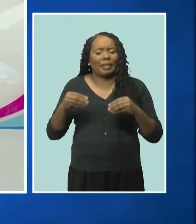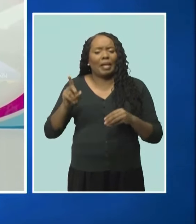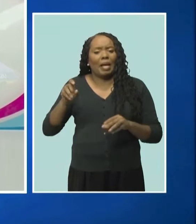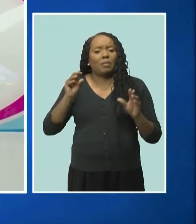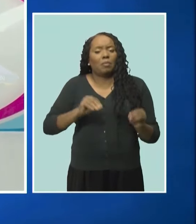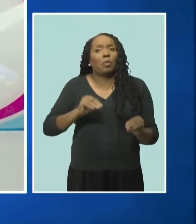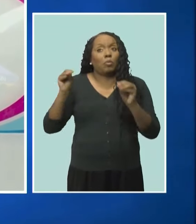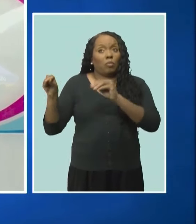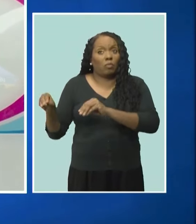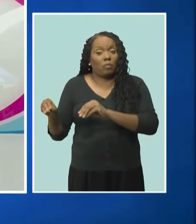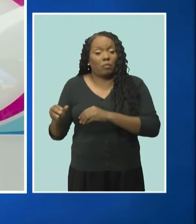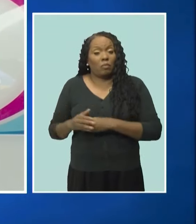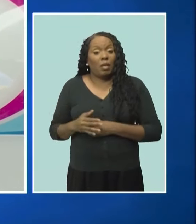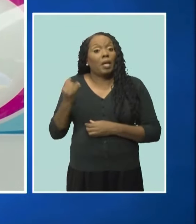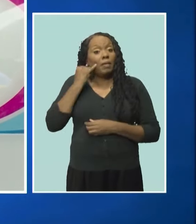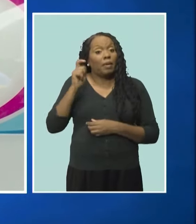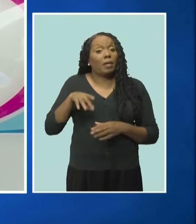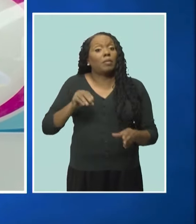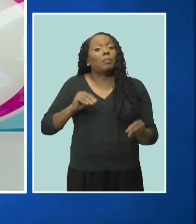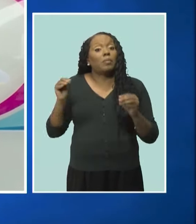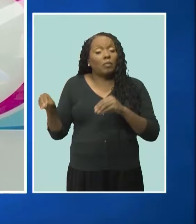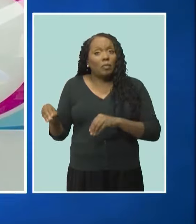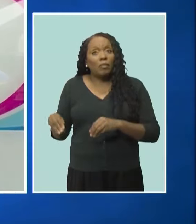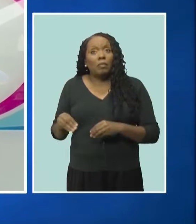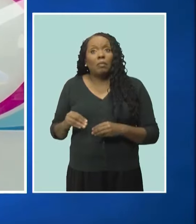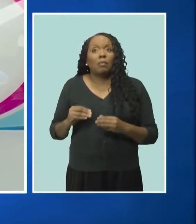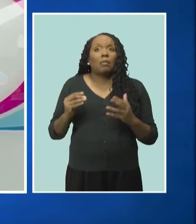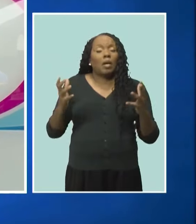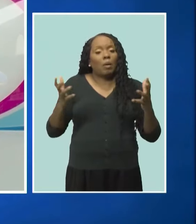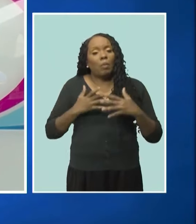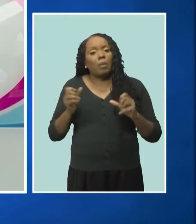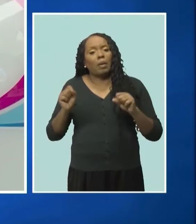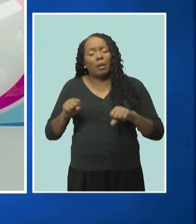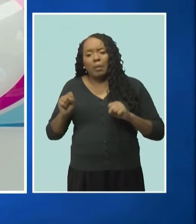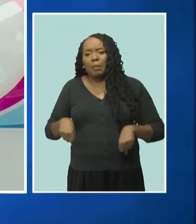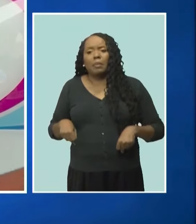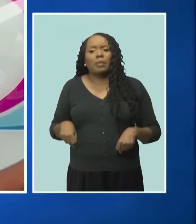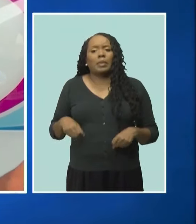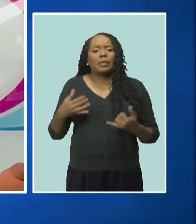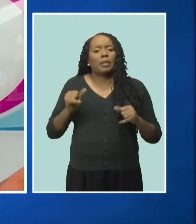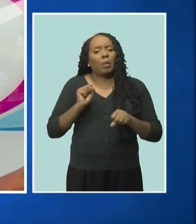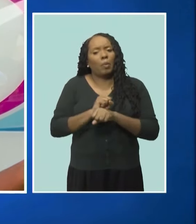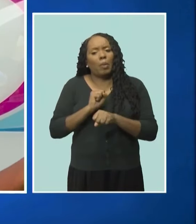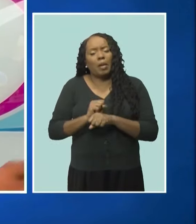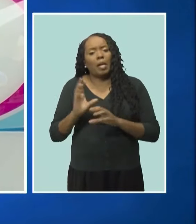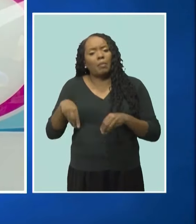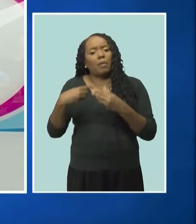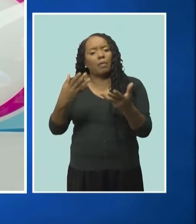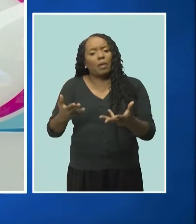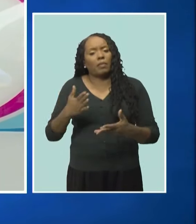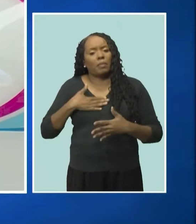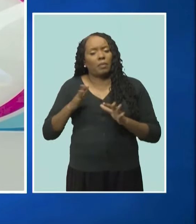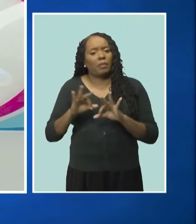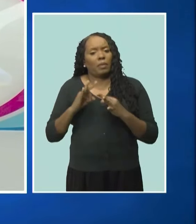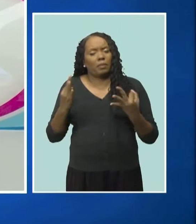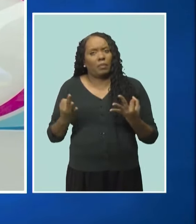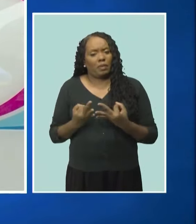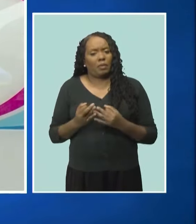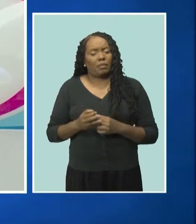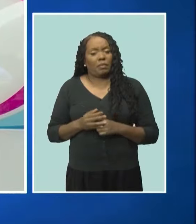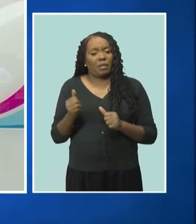honest dollar to like deal with we family and also deal with self. But everything is good for now, as you can see